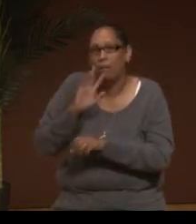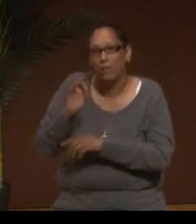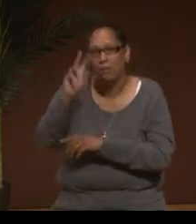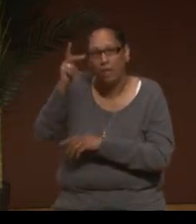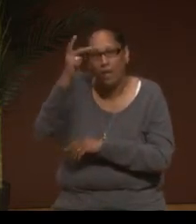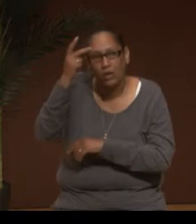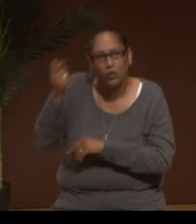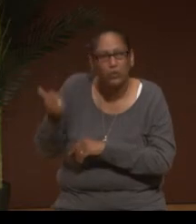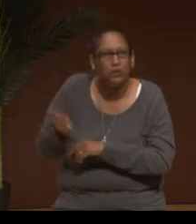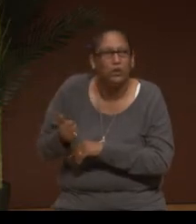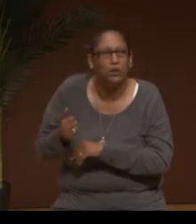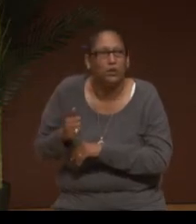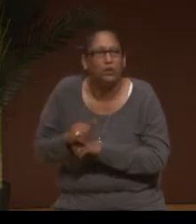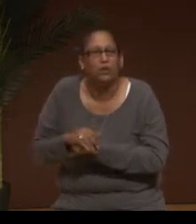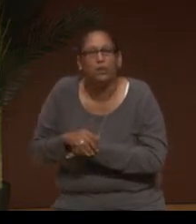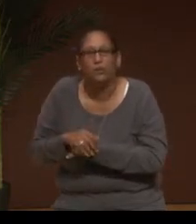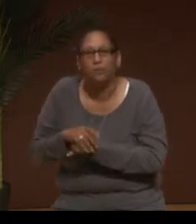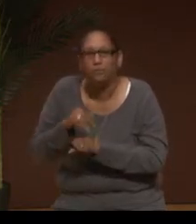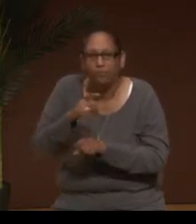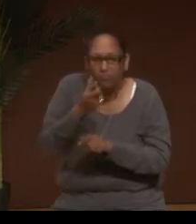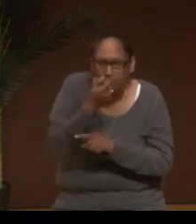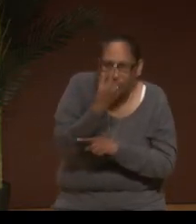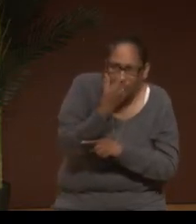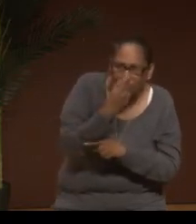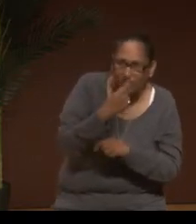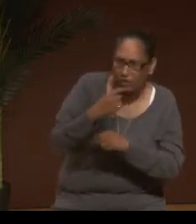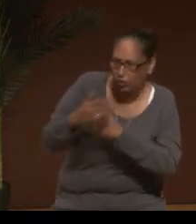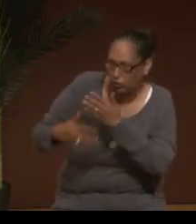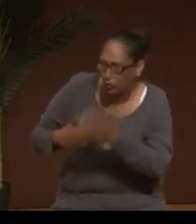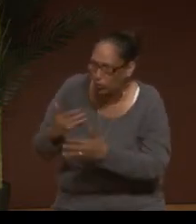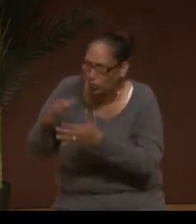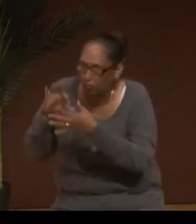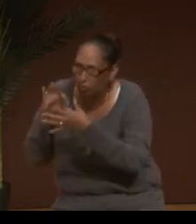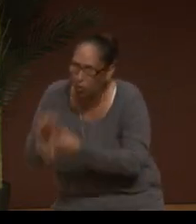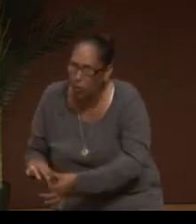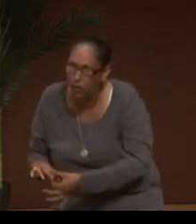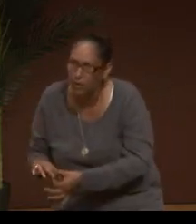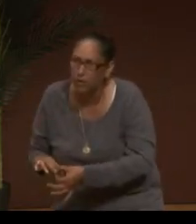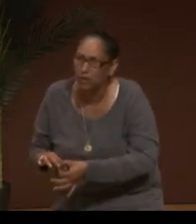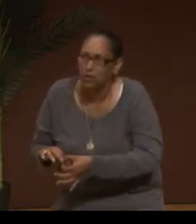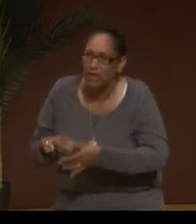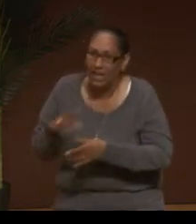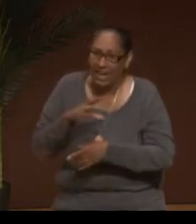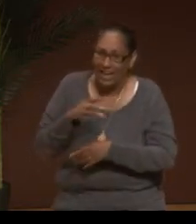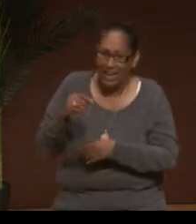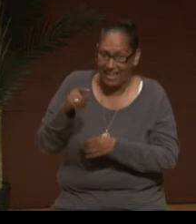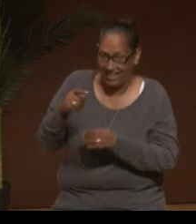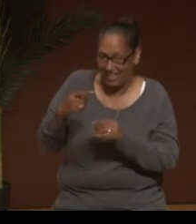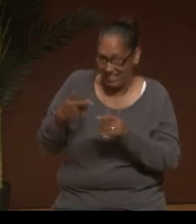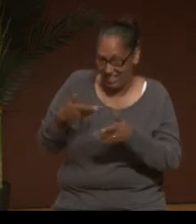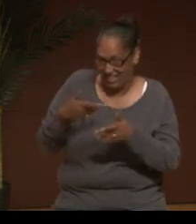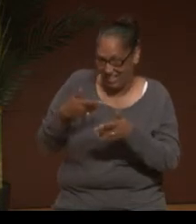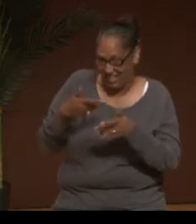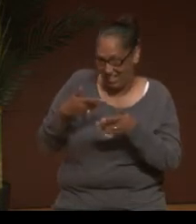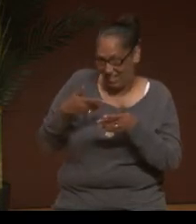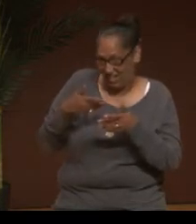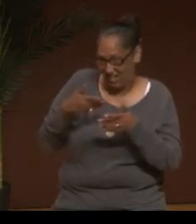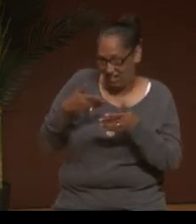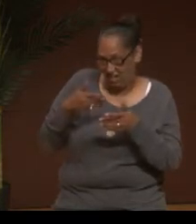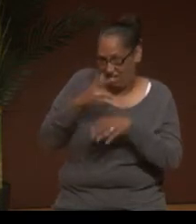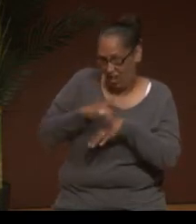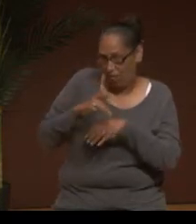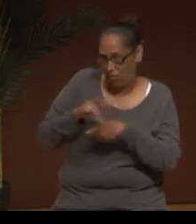our contemporary understandings of social identity and social belonging. And they're legible to us only because of the social and